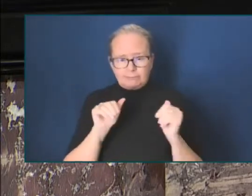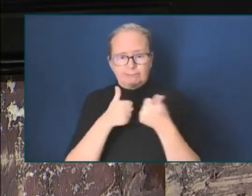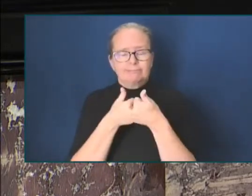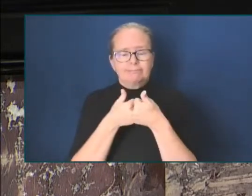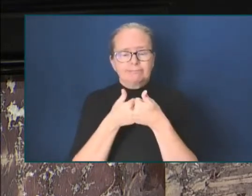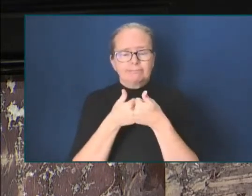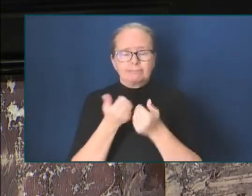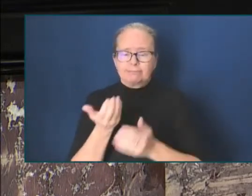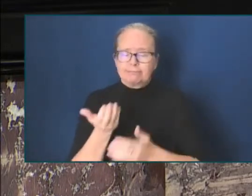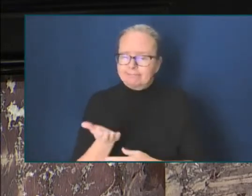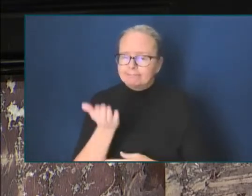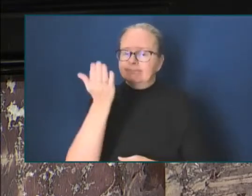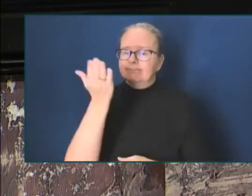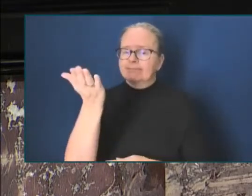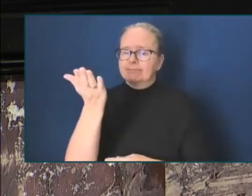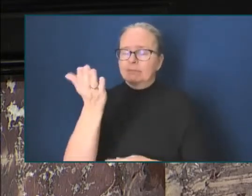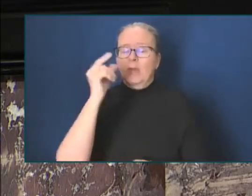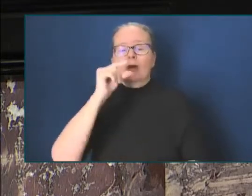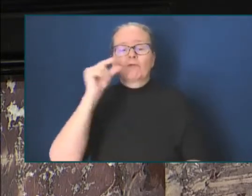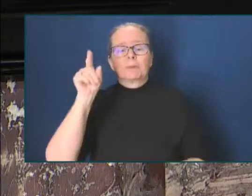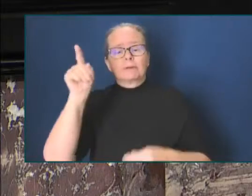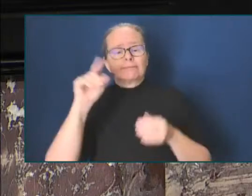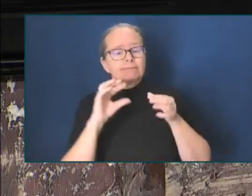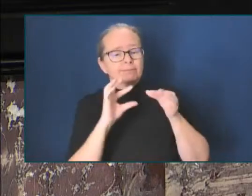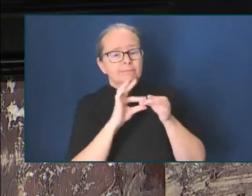more important than patient outcomes.